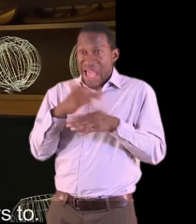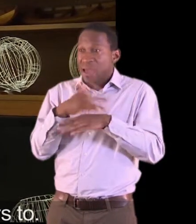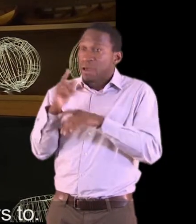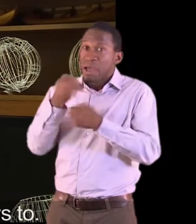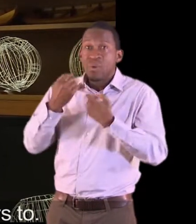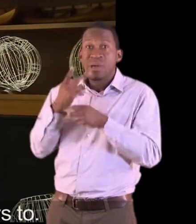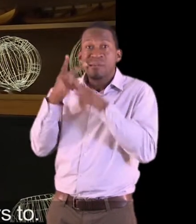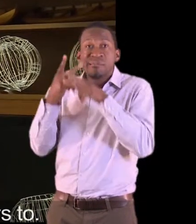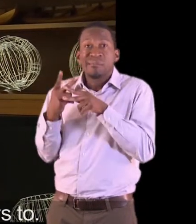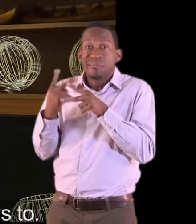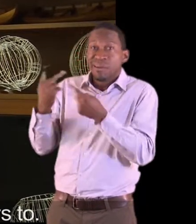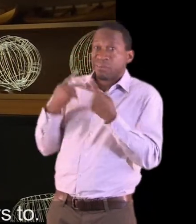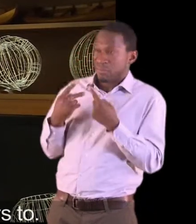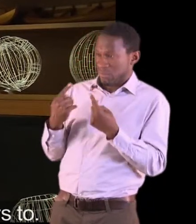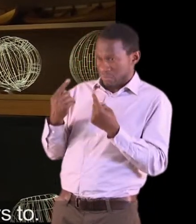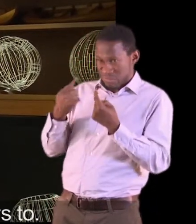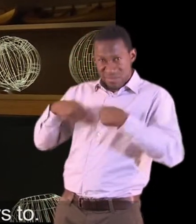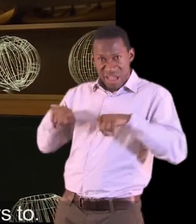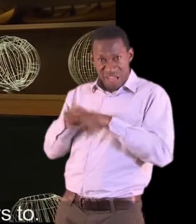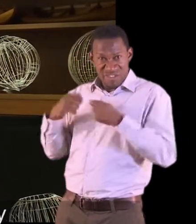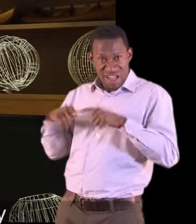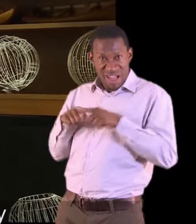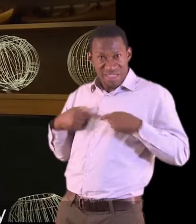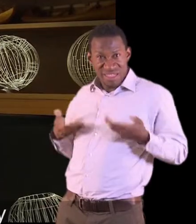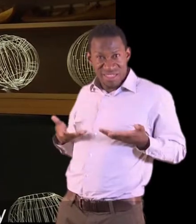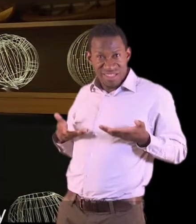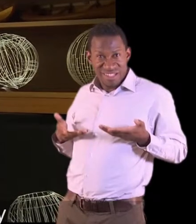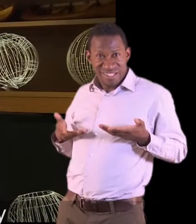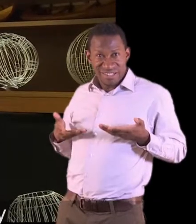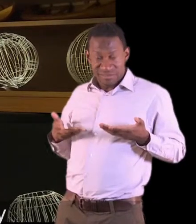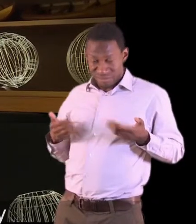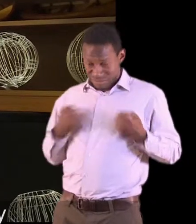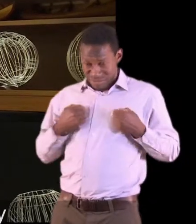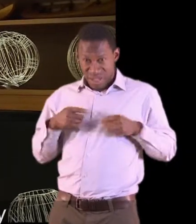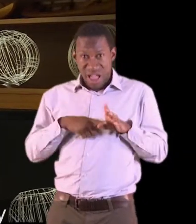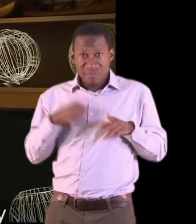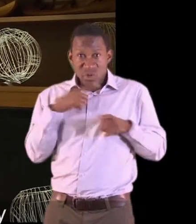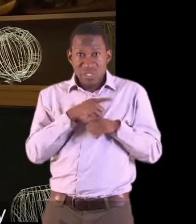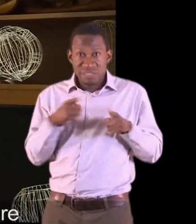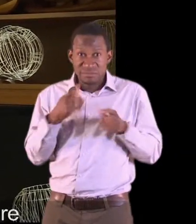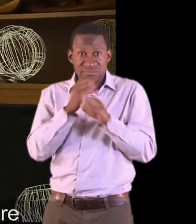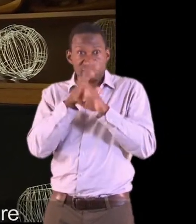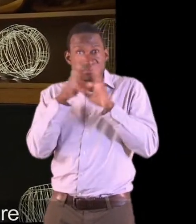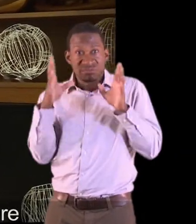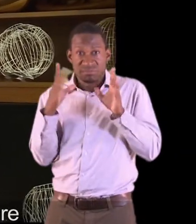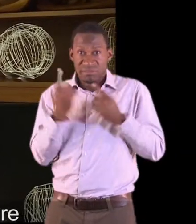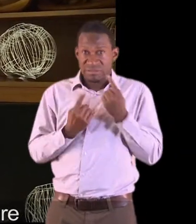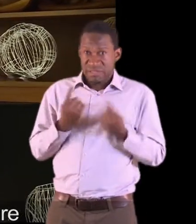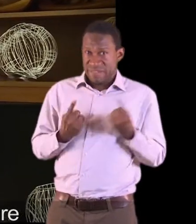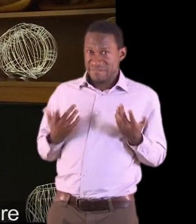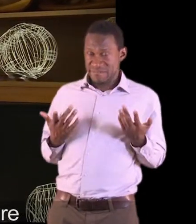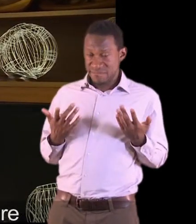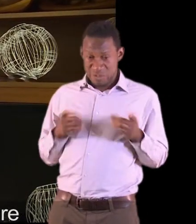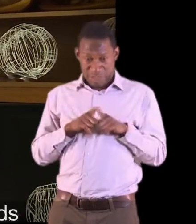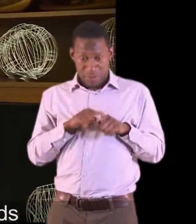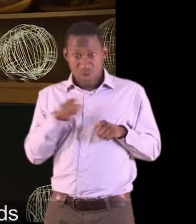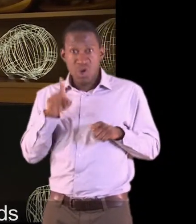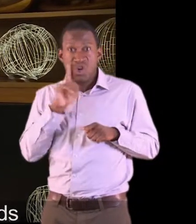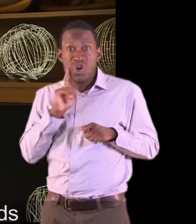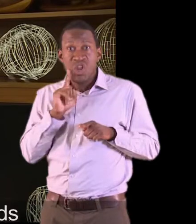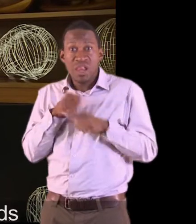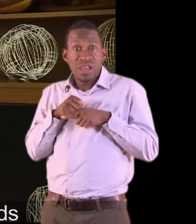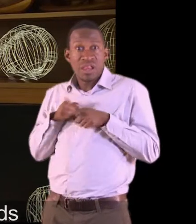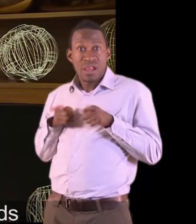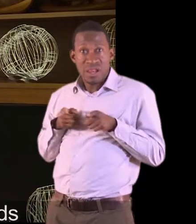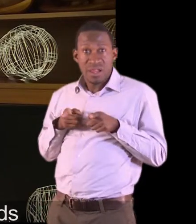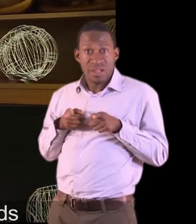could subject young boys. Young boys are very conscious of themselves, same as young girls are. And some